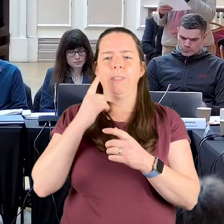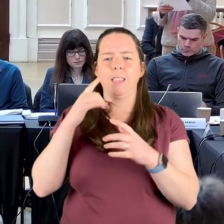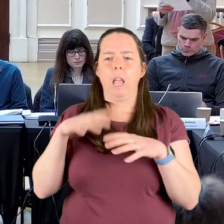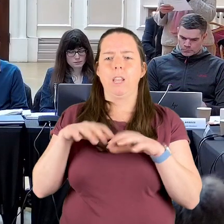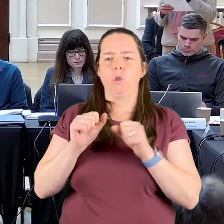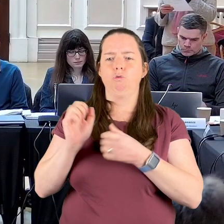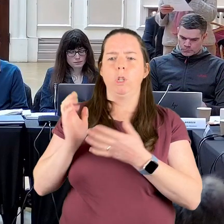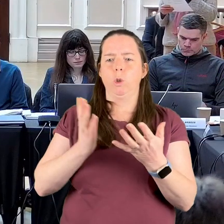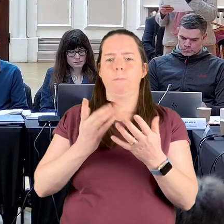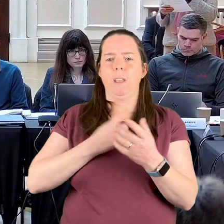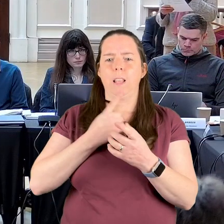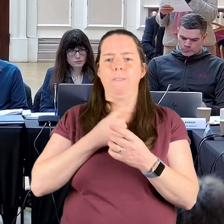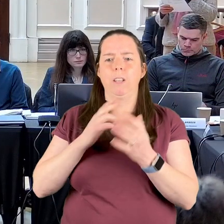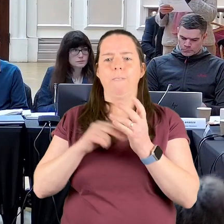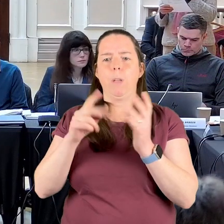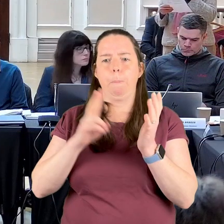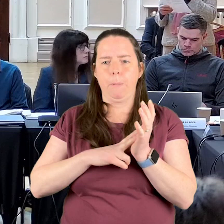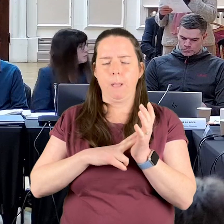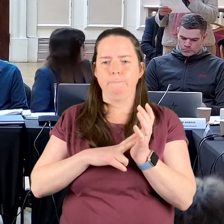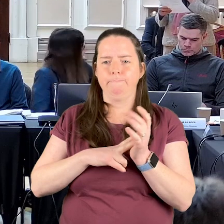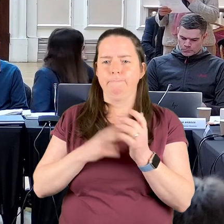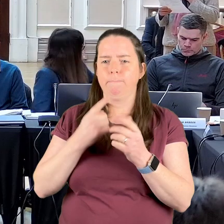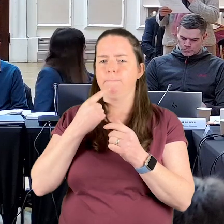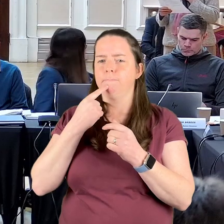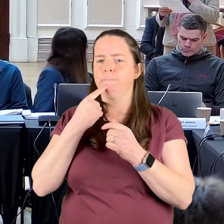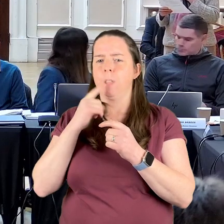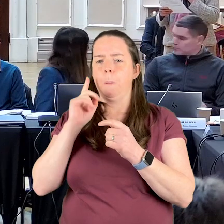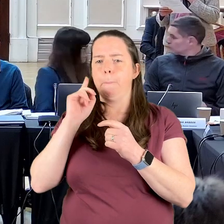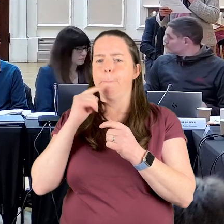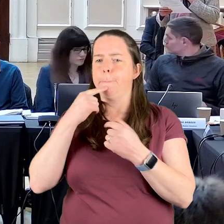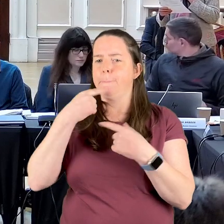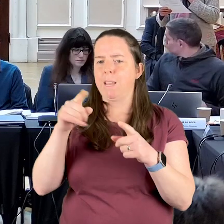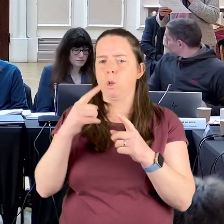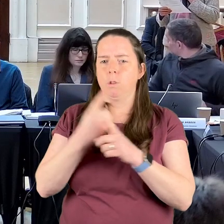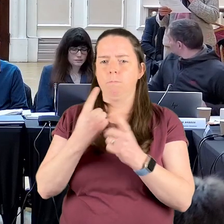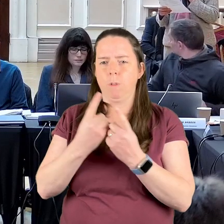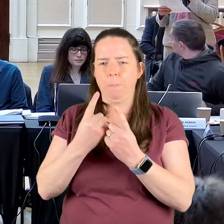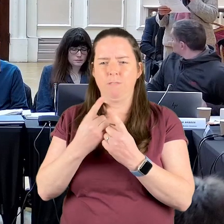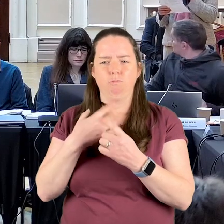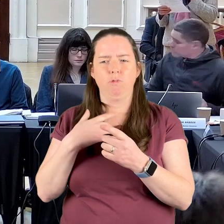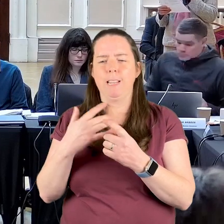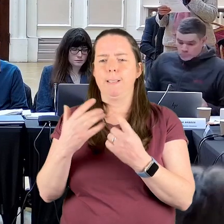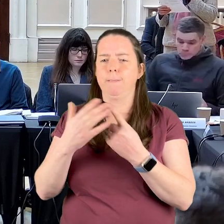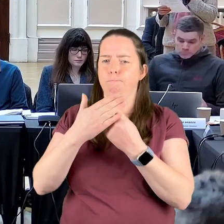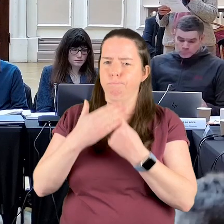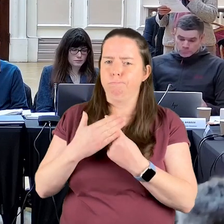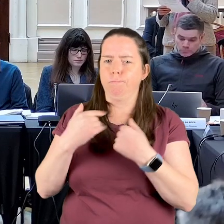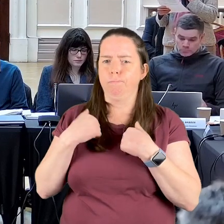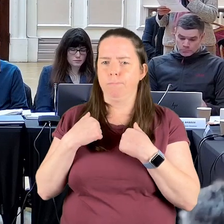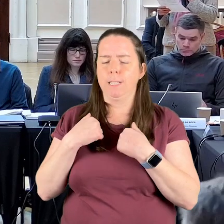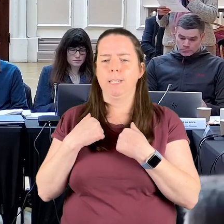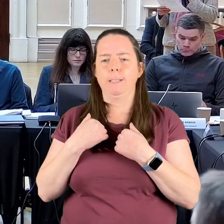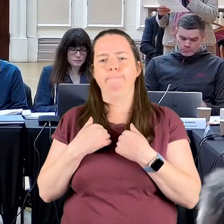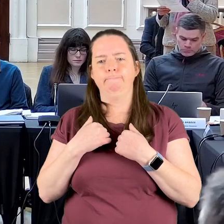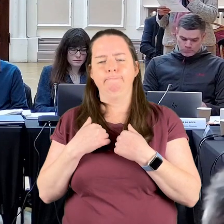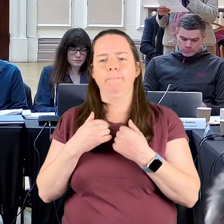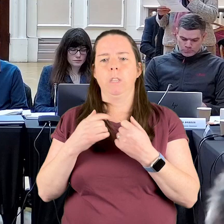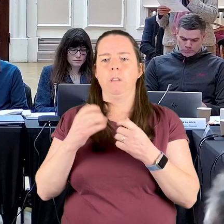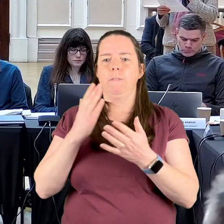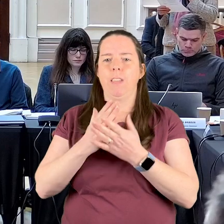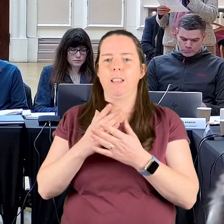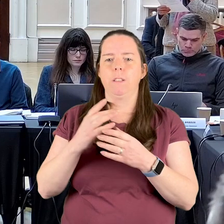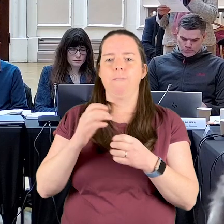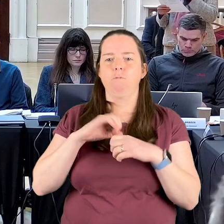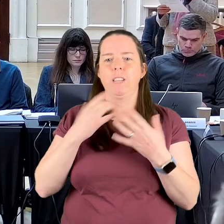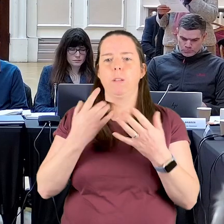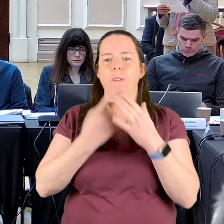I think I introduced myself in November, and I mentioned something that was very pressing to me, which is the fact that from